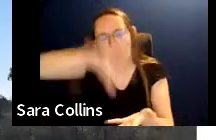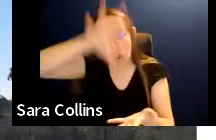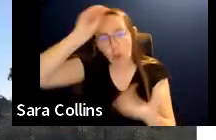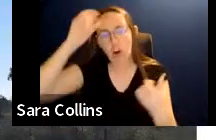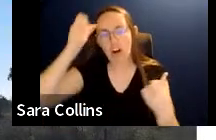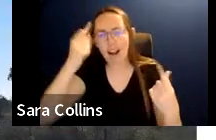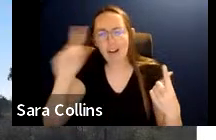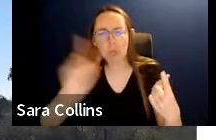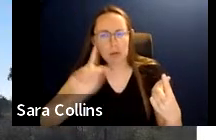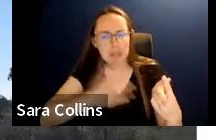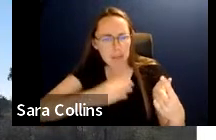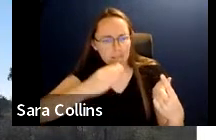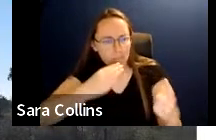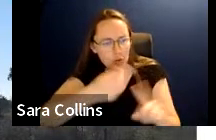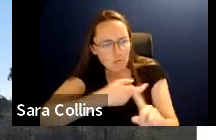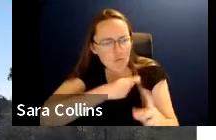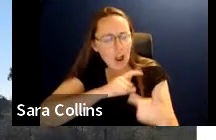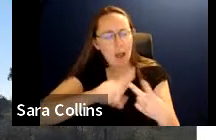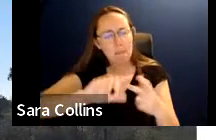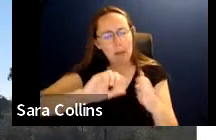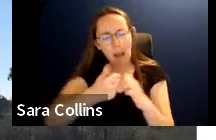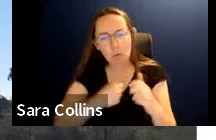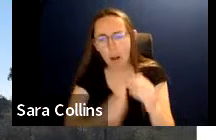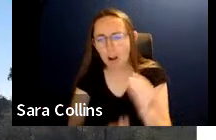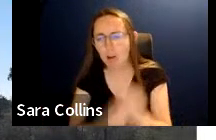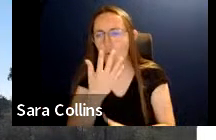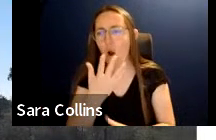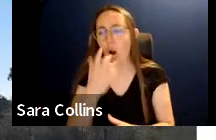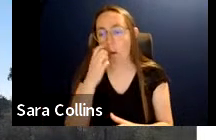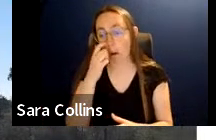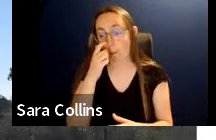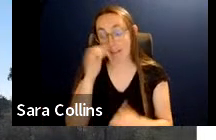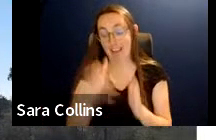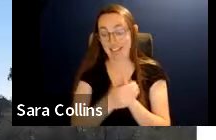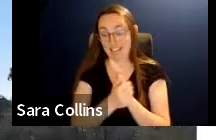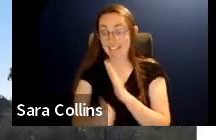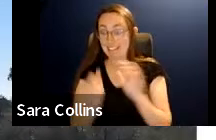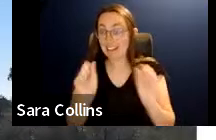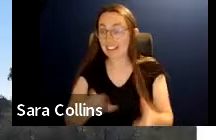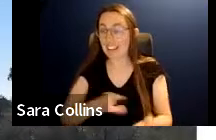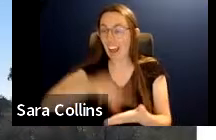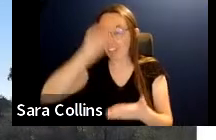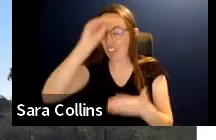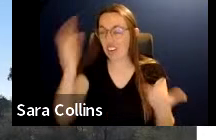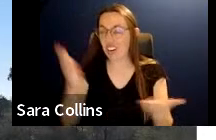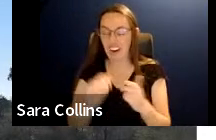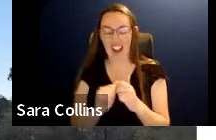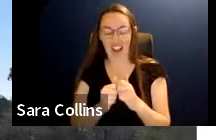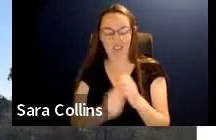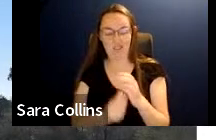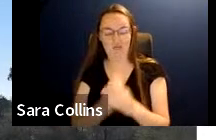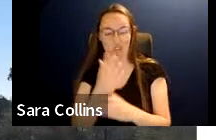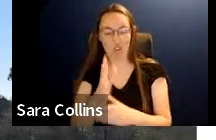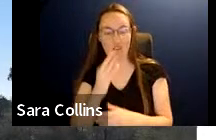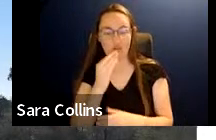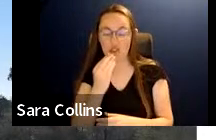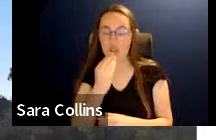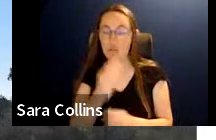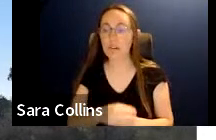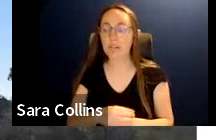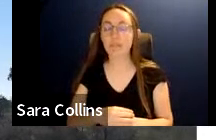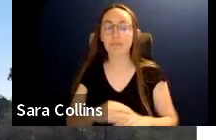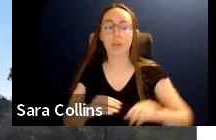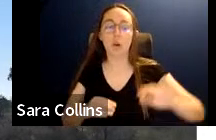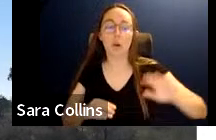comes from and know how to grow it themselves, which is the skill you learn here. The image in the lower left is of a young